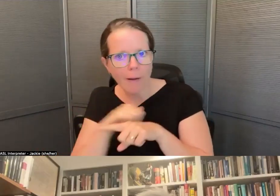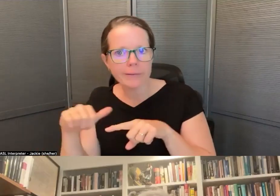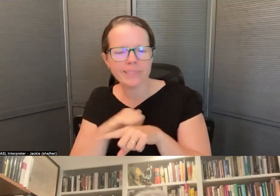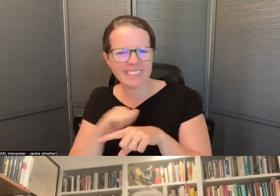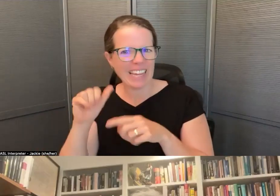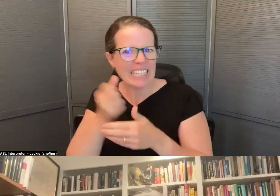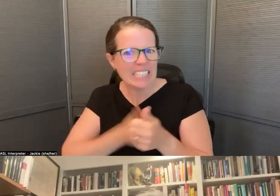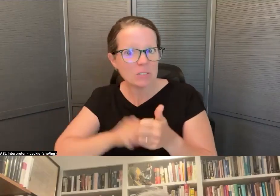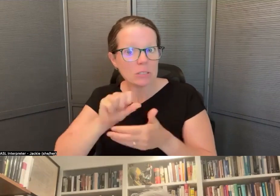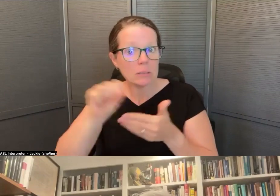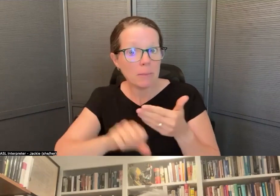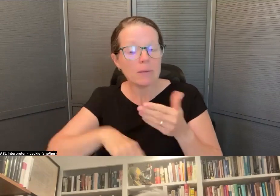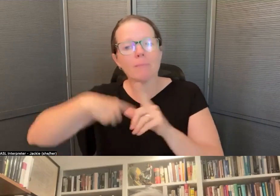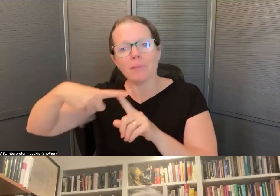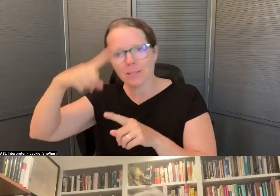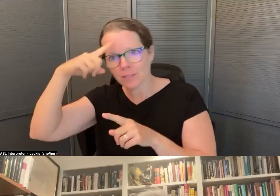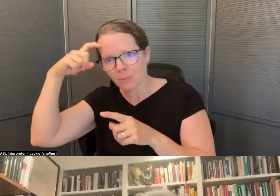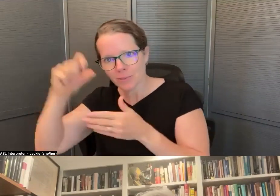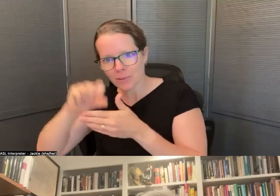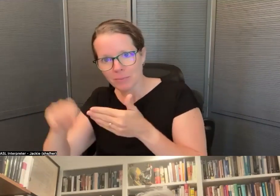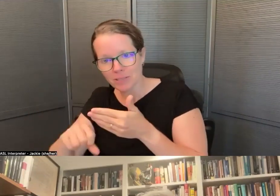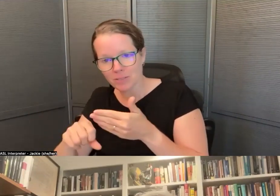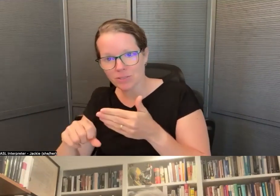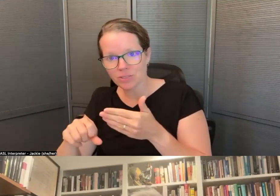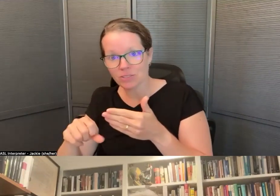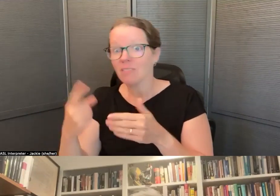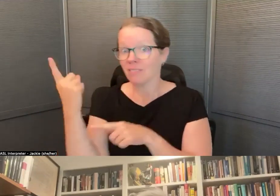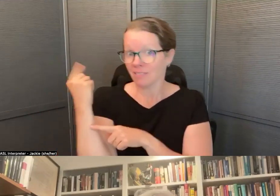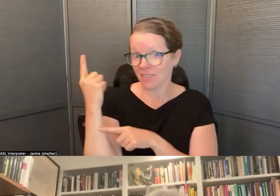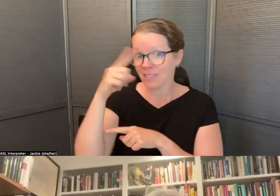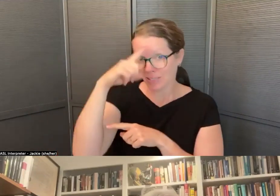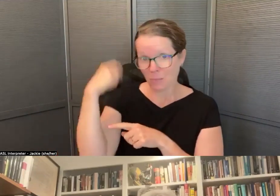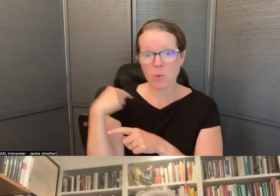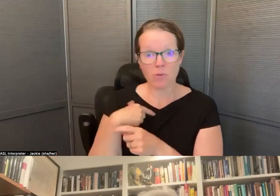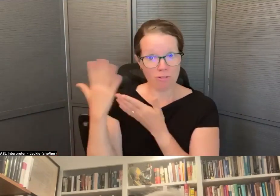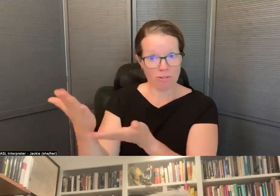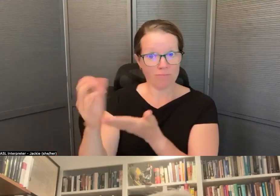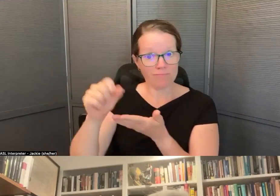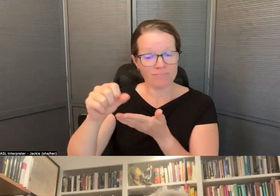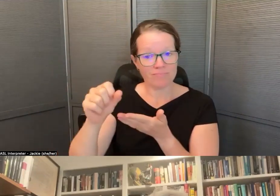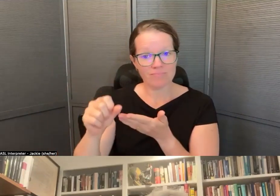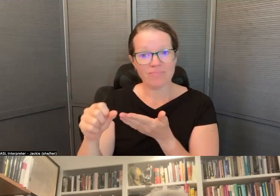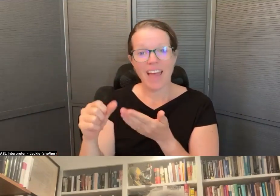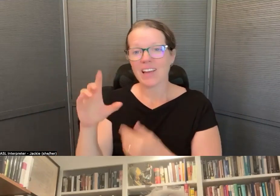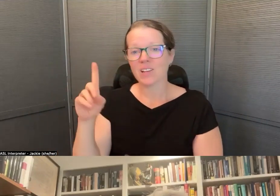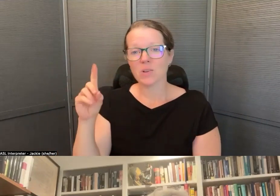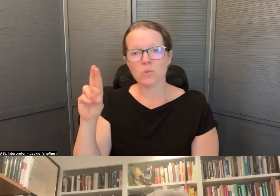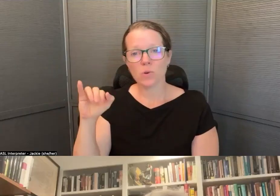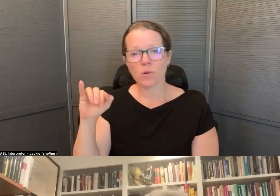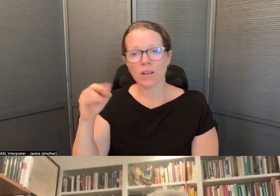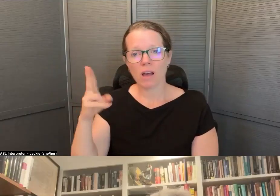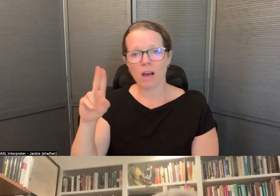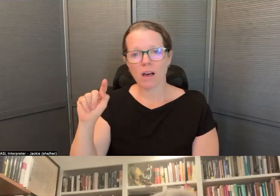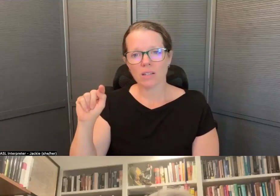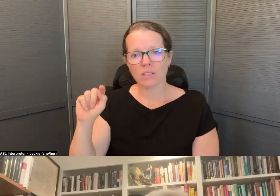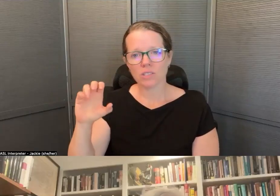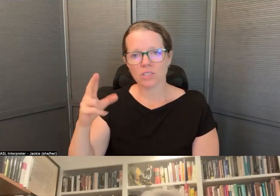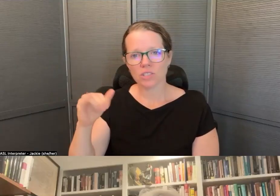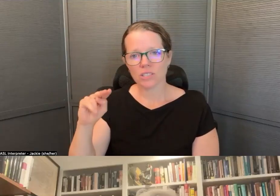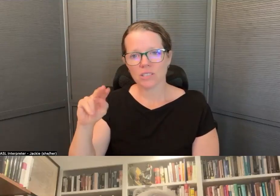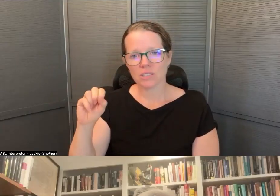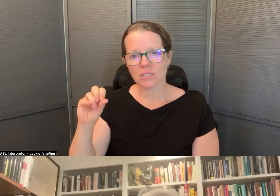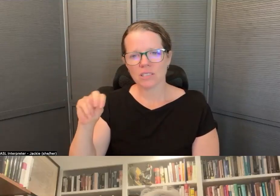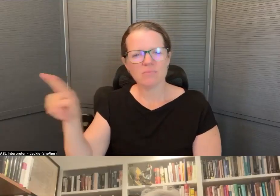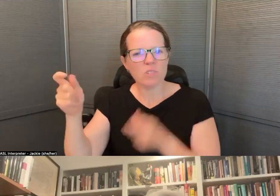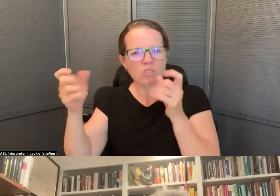the summer semester. And we did offer it last summer. And this summer, Dory Hutchinson, the director of the center, said, there's a lot of interest